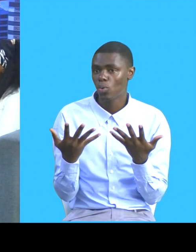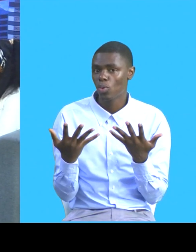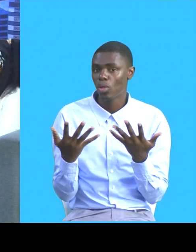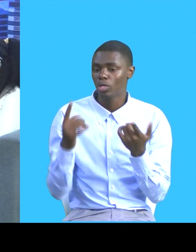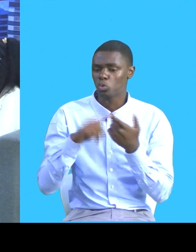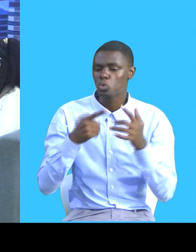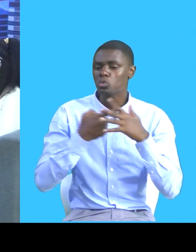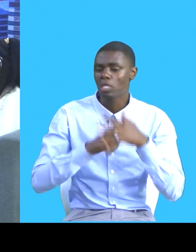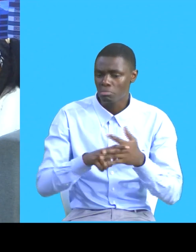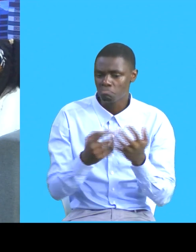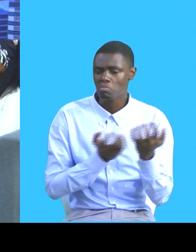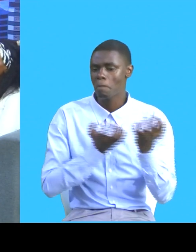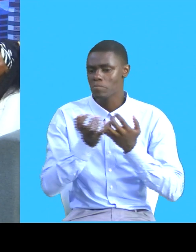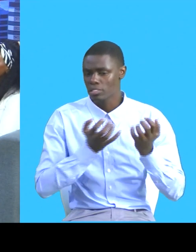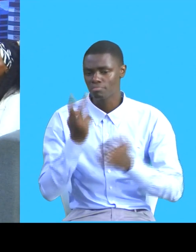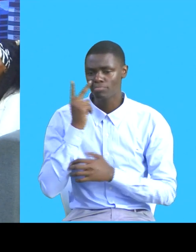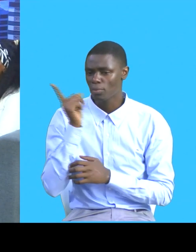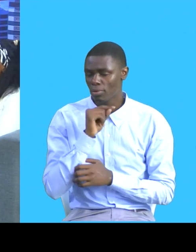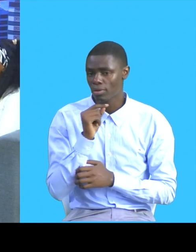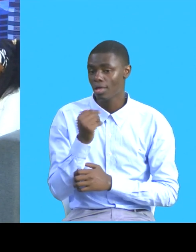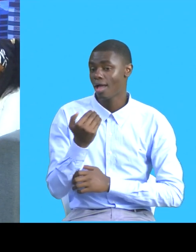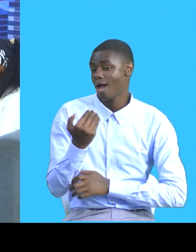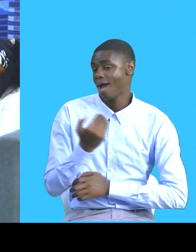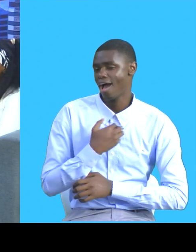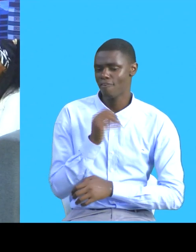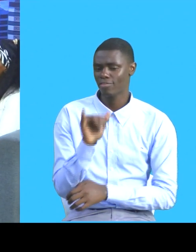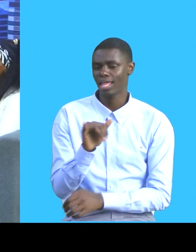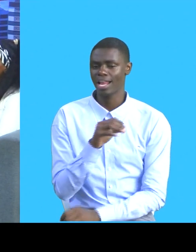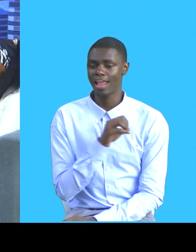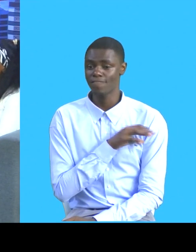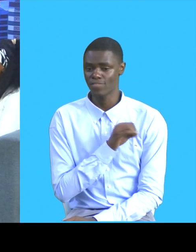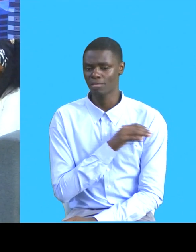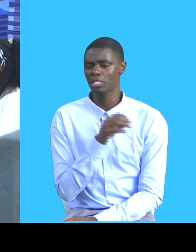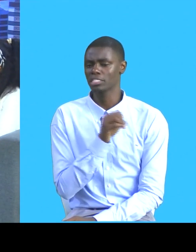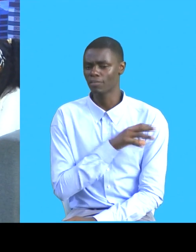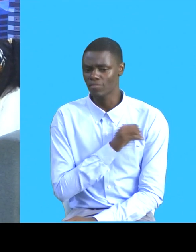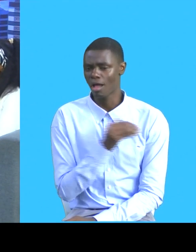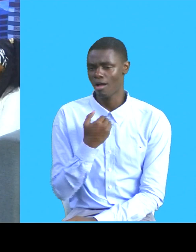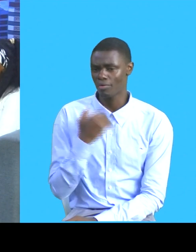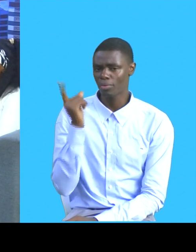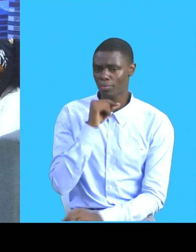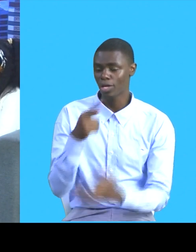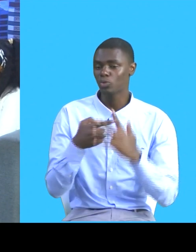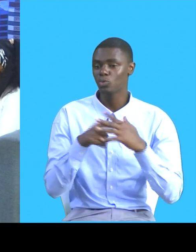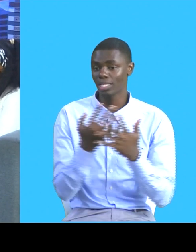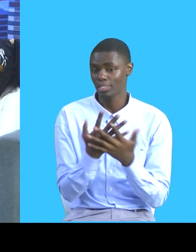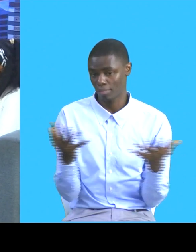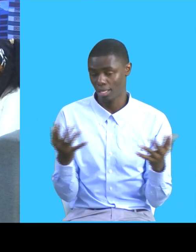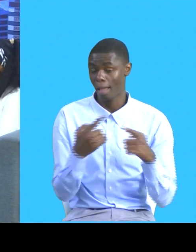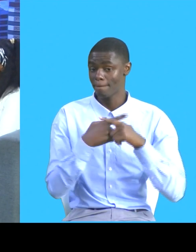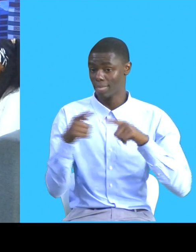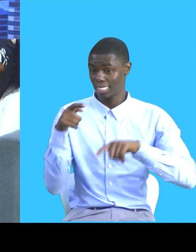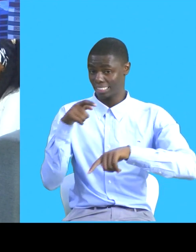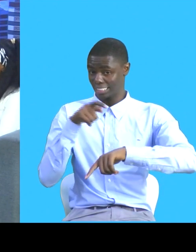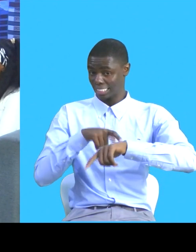to start a business. You see, they have that fear. Let me say it's a fear they have to start something. But the